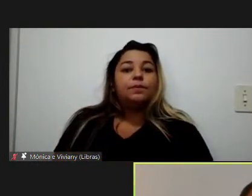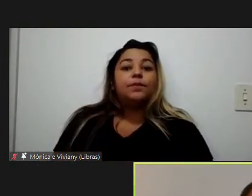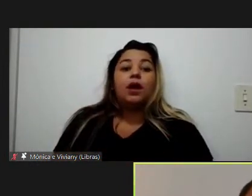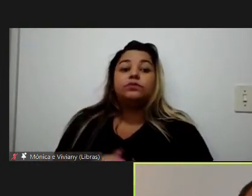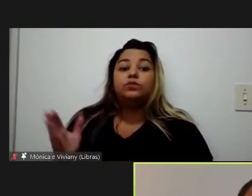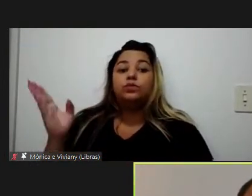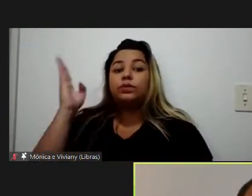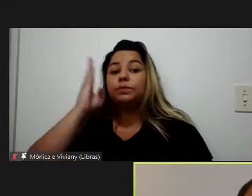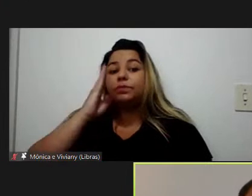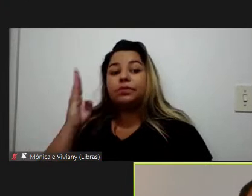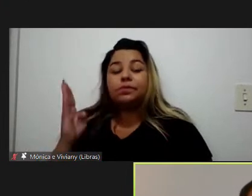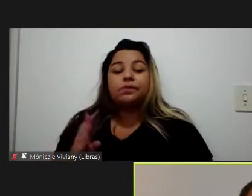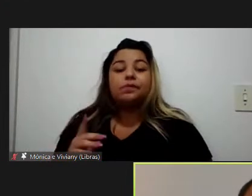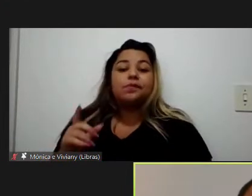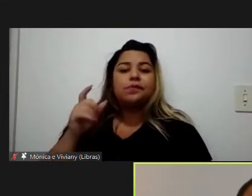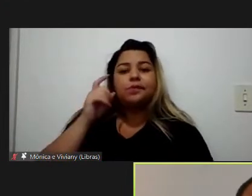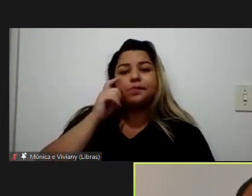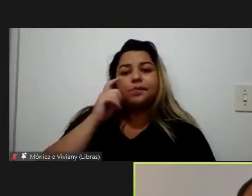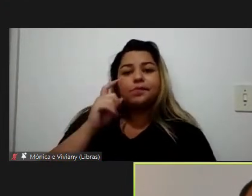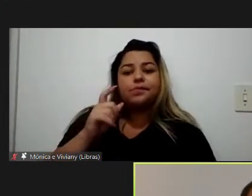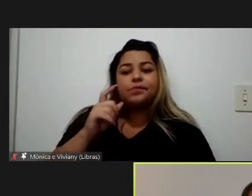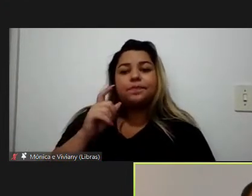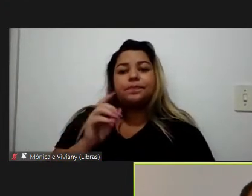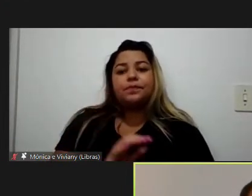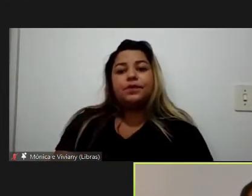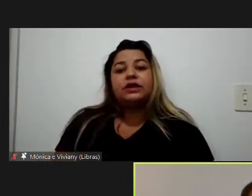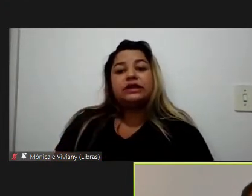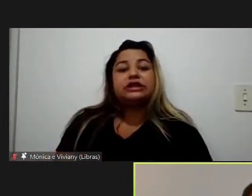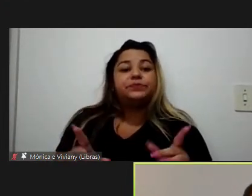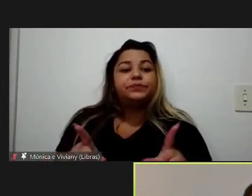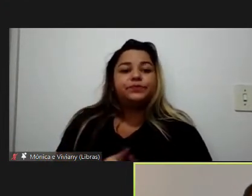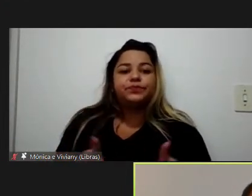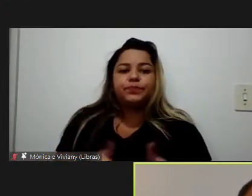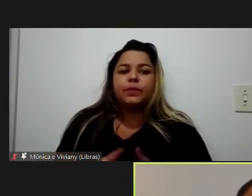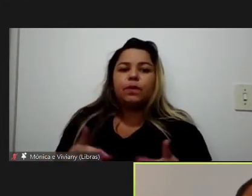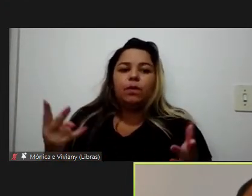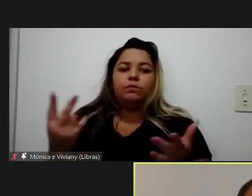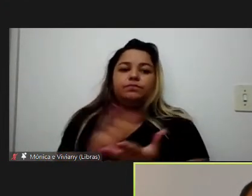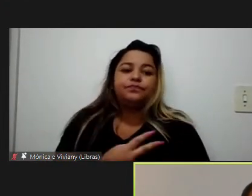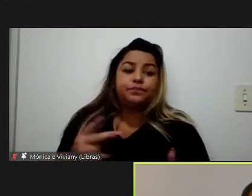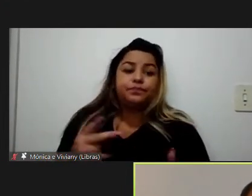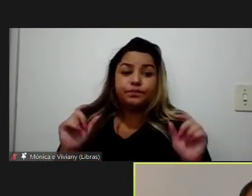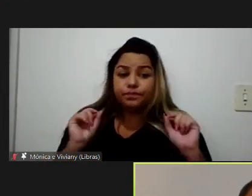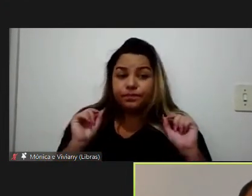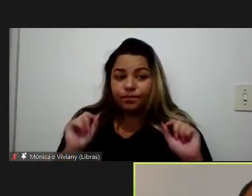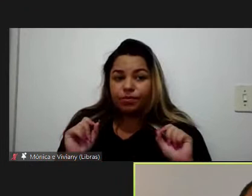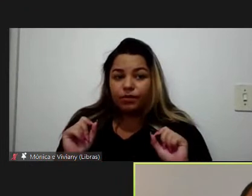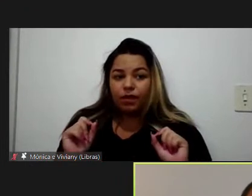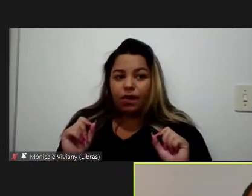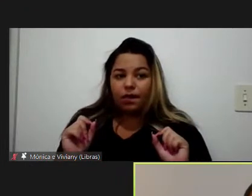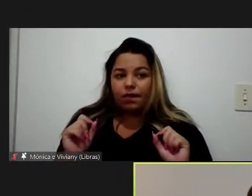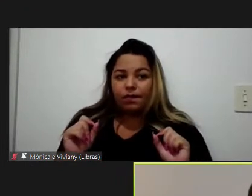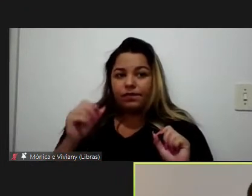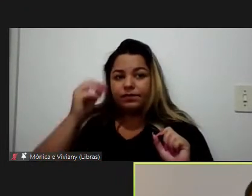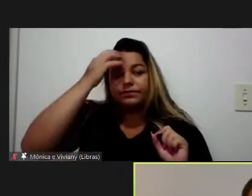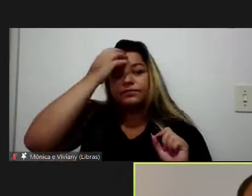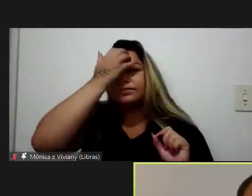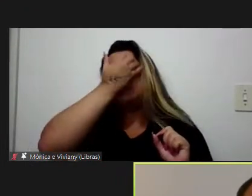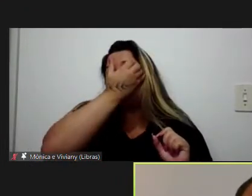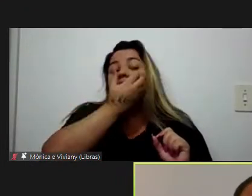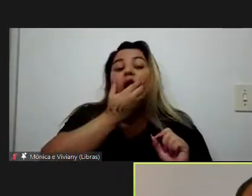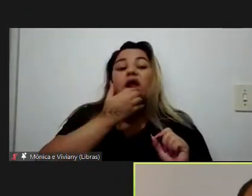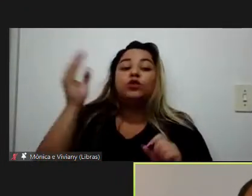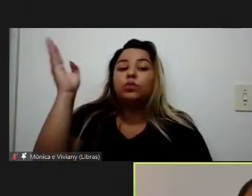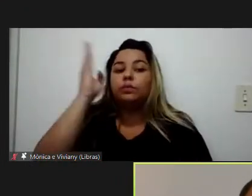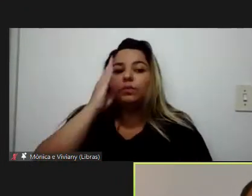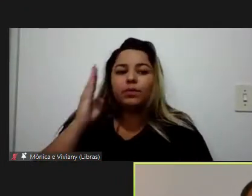see what is already happening in Brazil, and known Brazil as a source of very important research